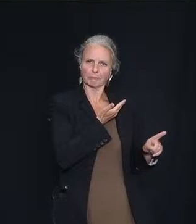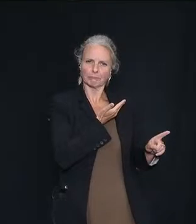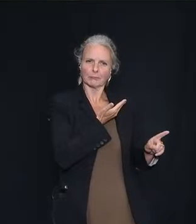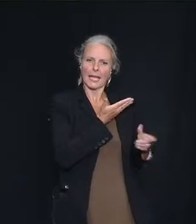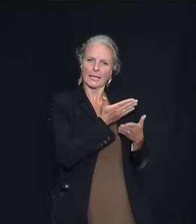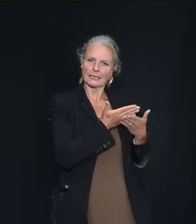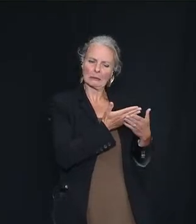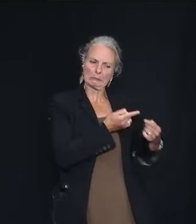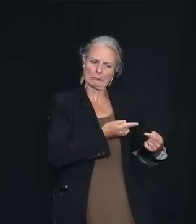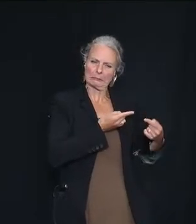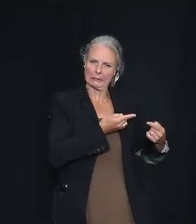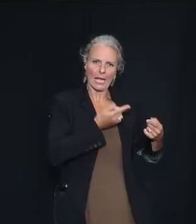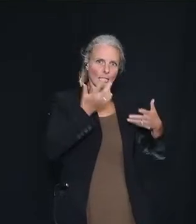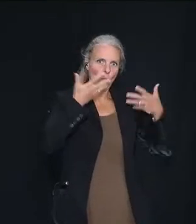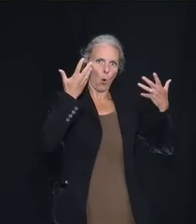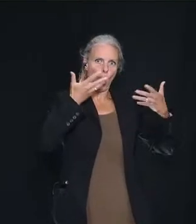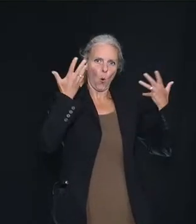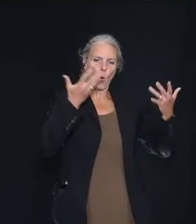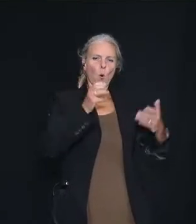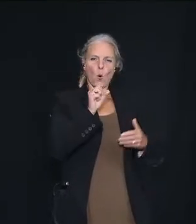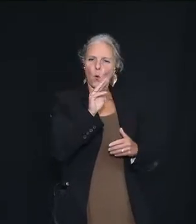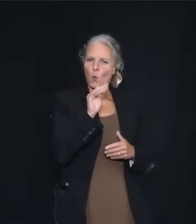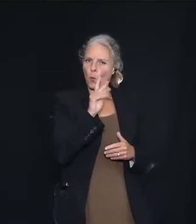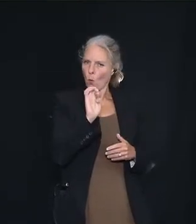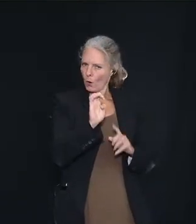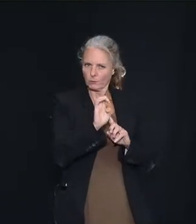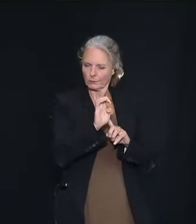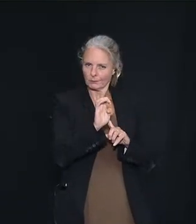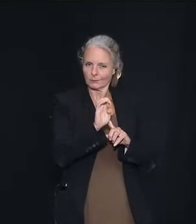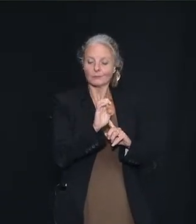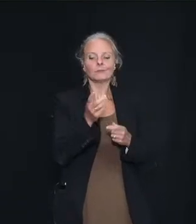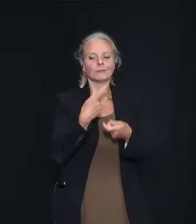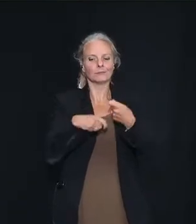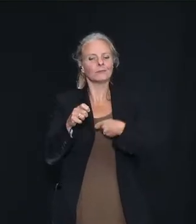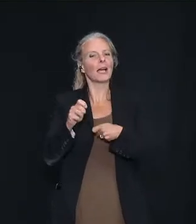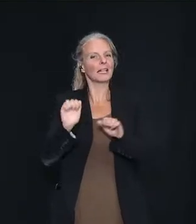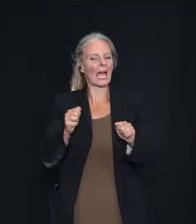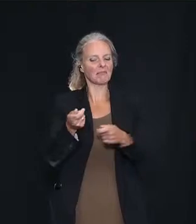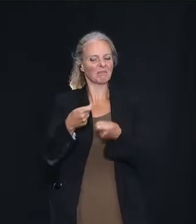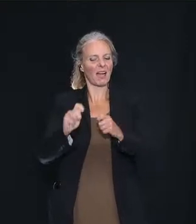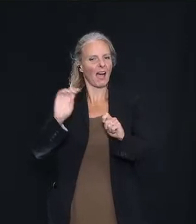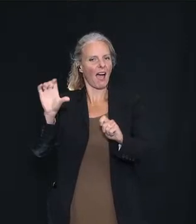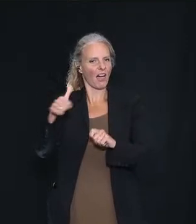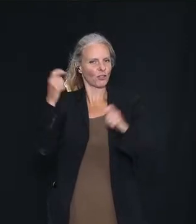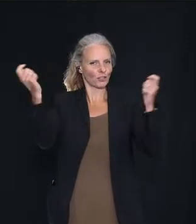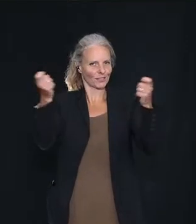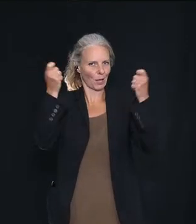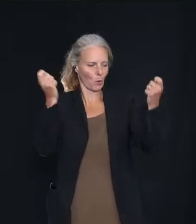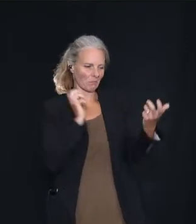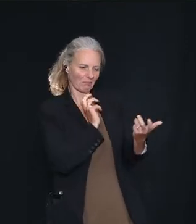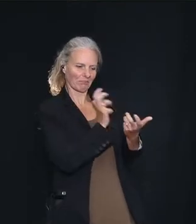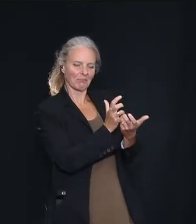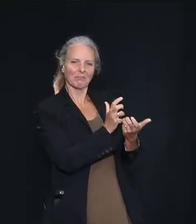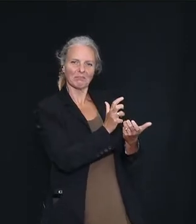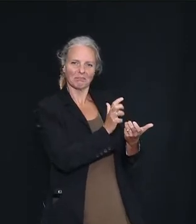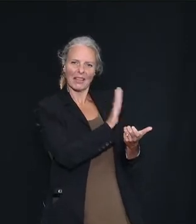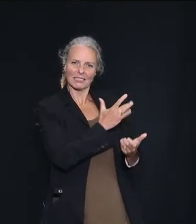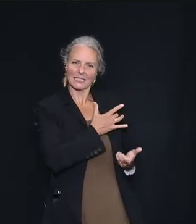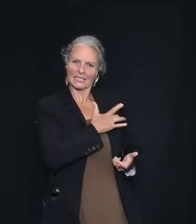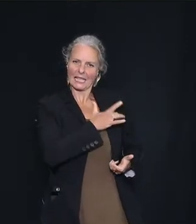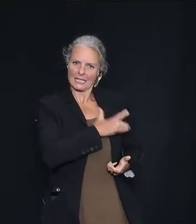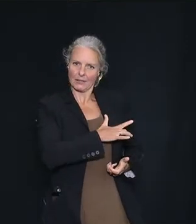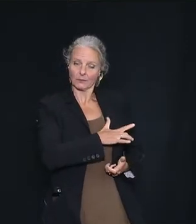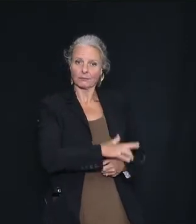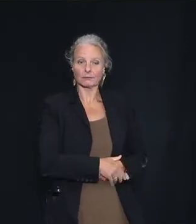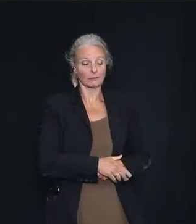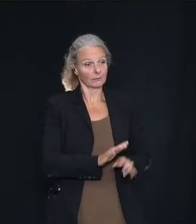smoke, so we have many ways of conducting a ceremony and to adapt. And I think it's important that